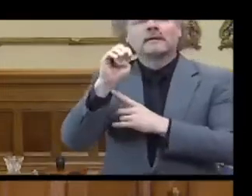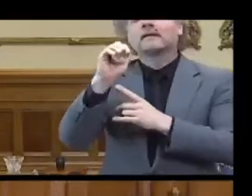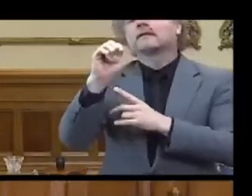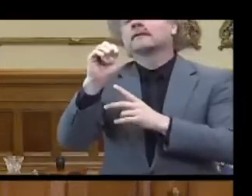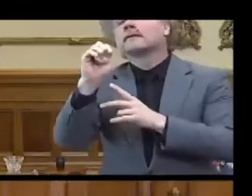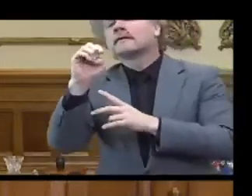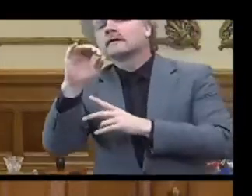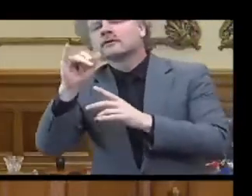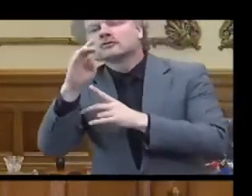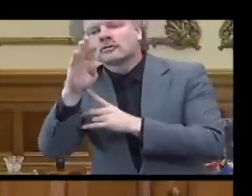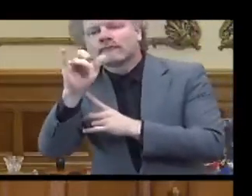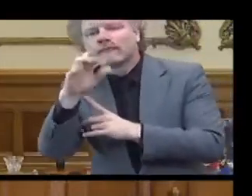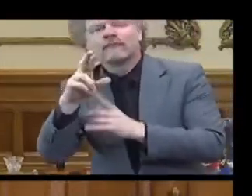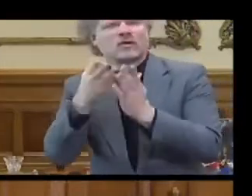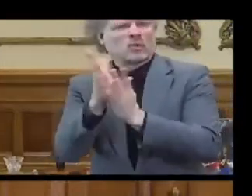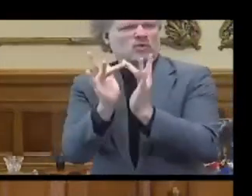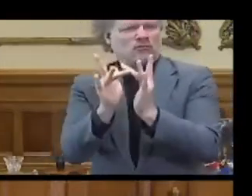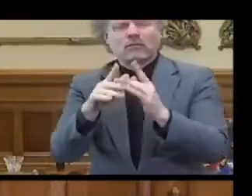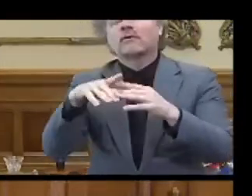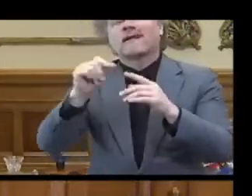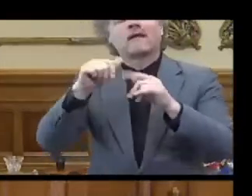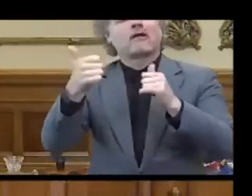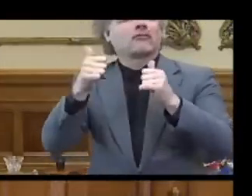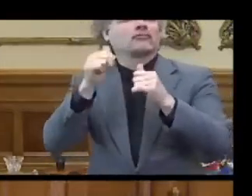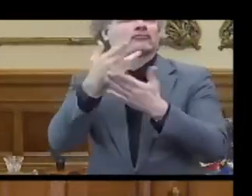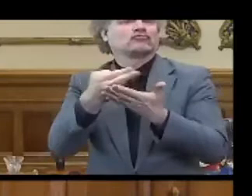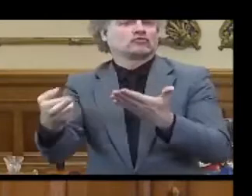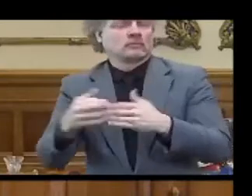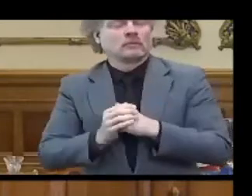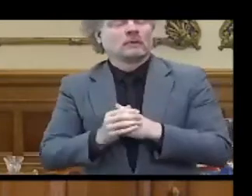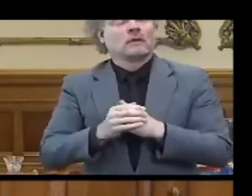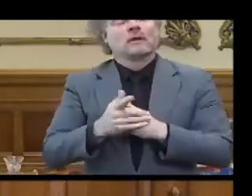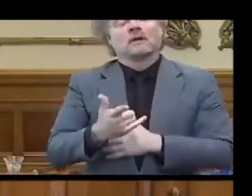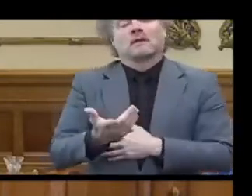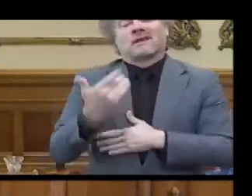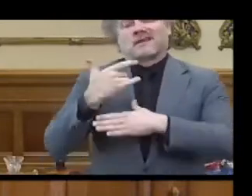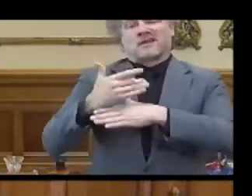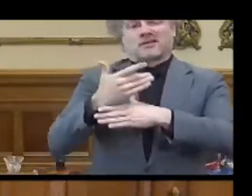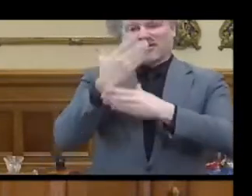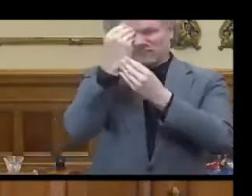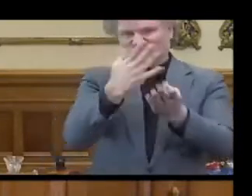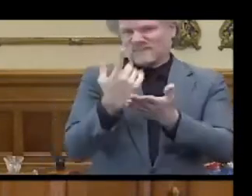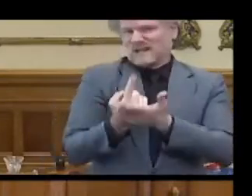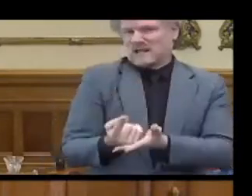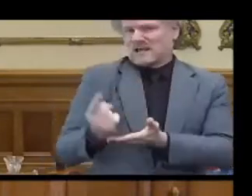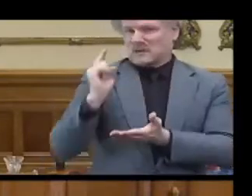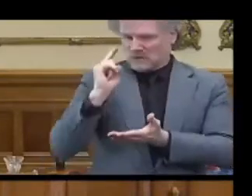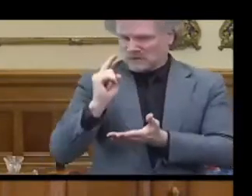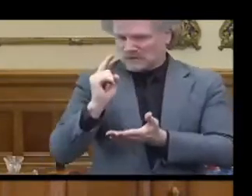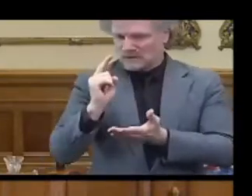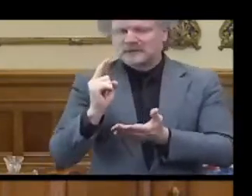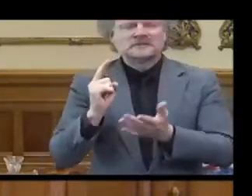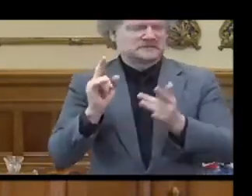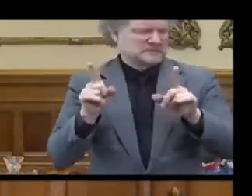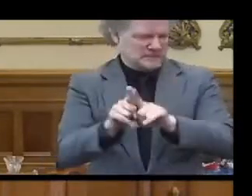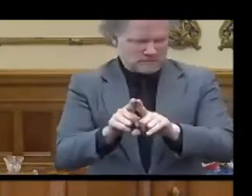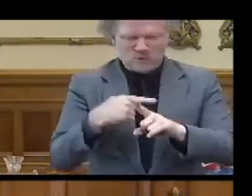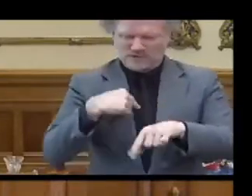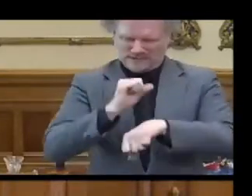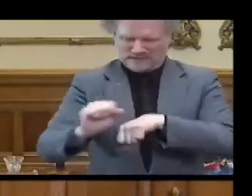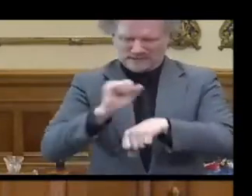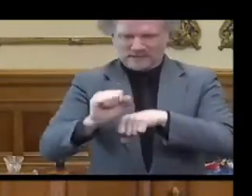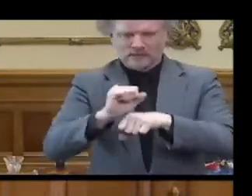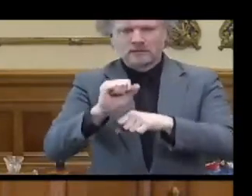other resources available to you. As was reported or shared with you on last week, we continue to work on our